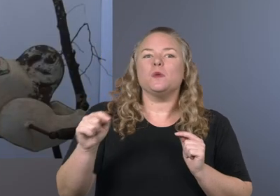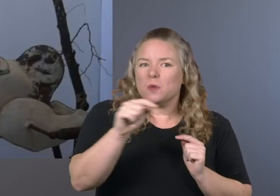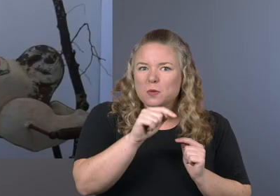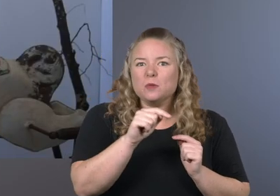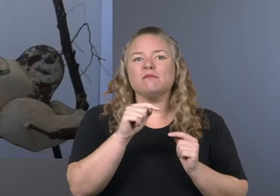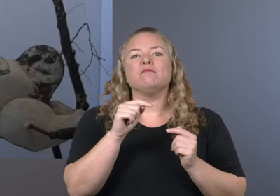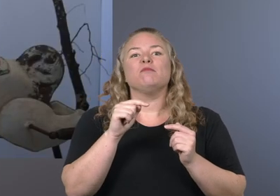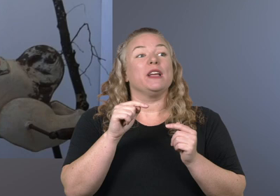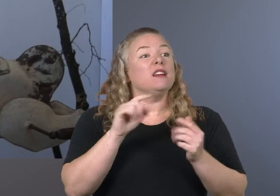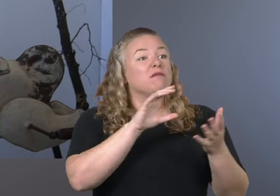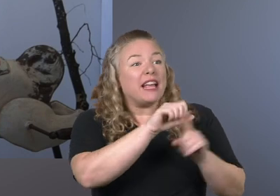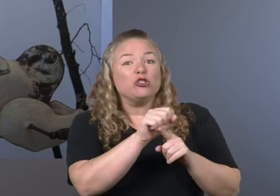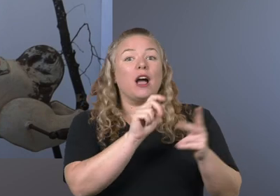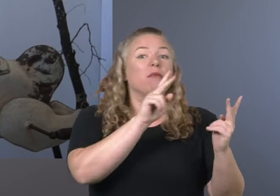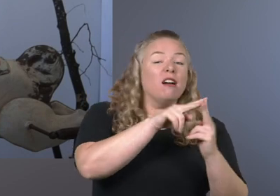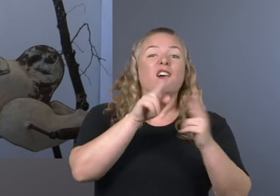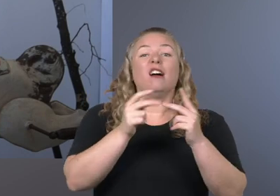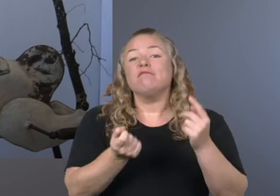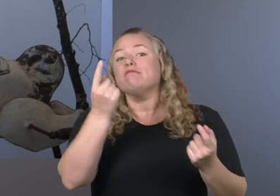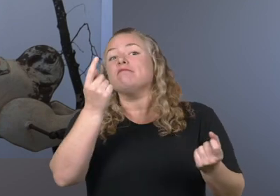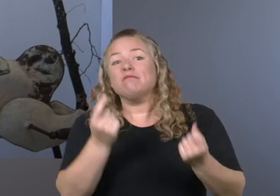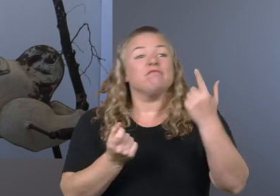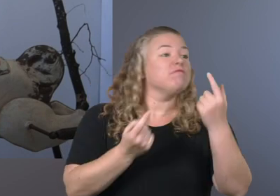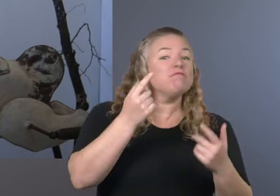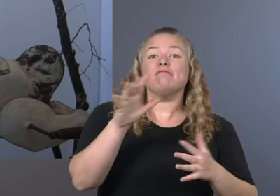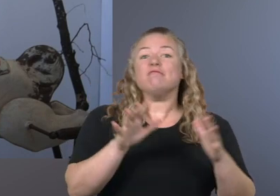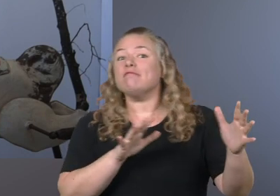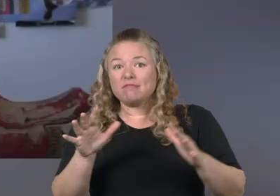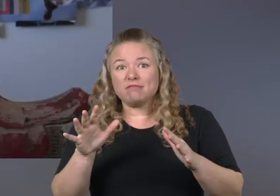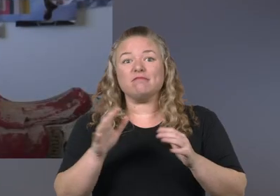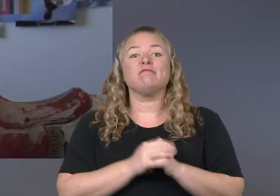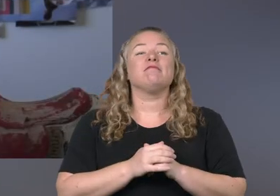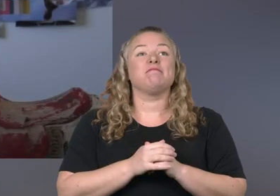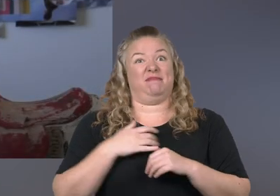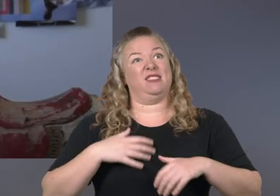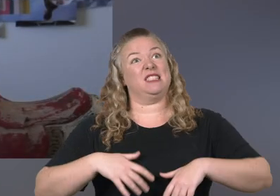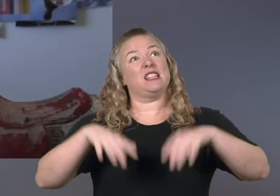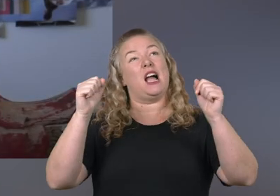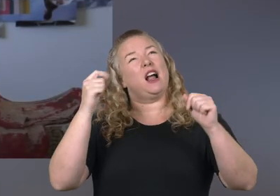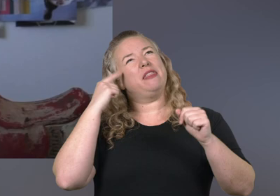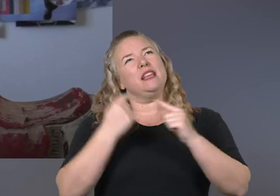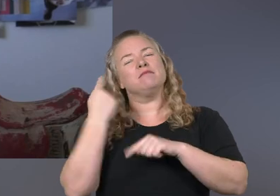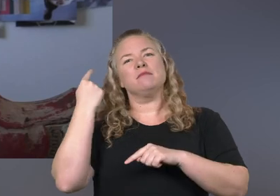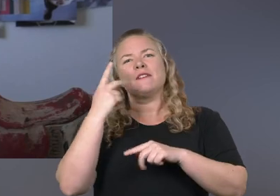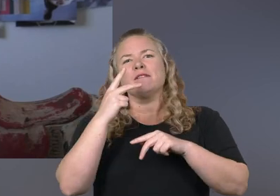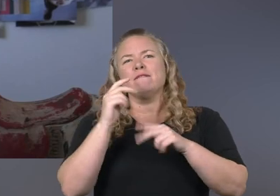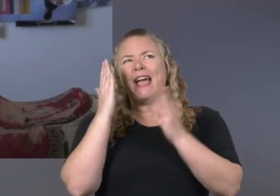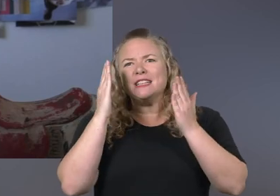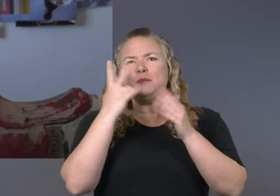artists online. We hooked up very spontaneously, and I think I began an